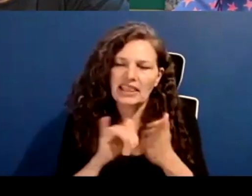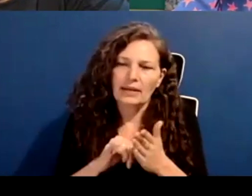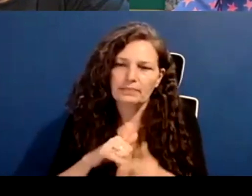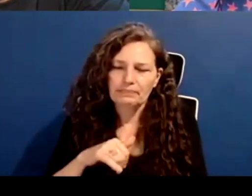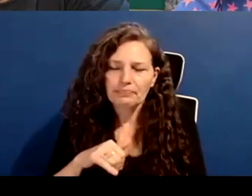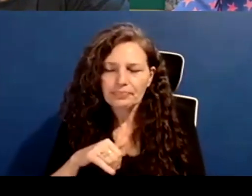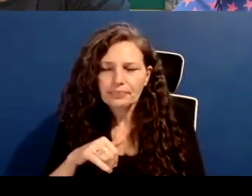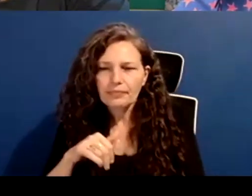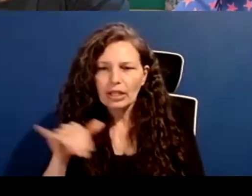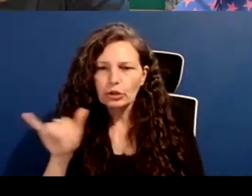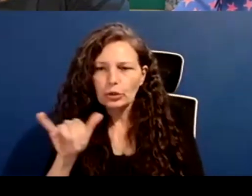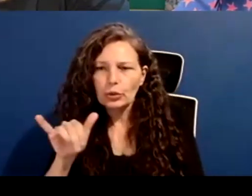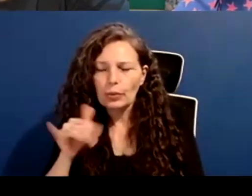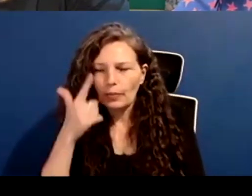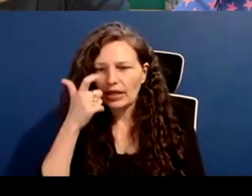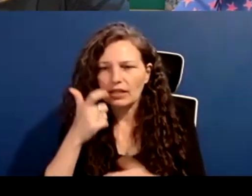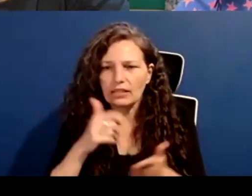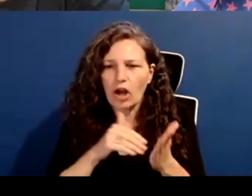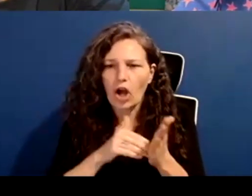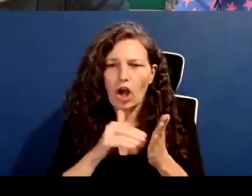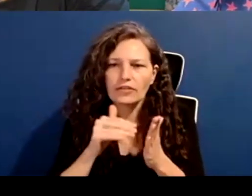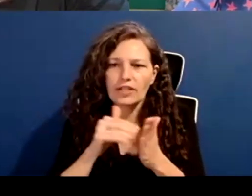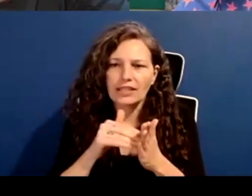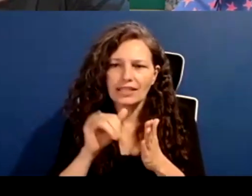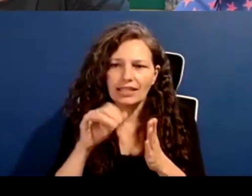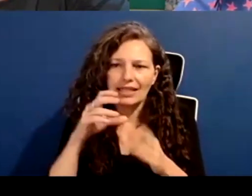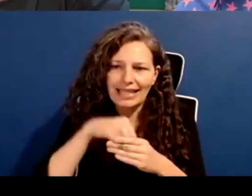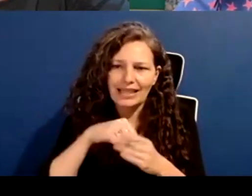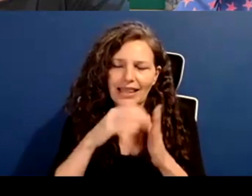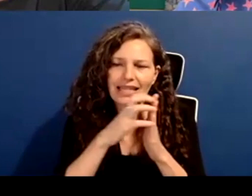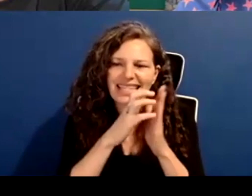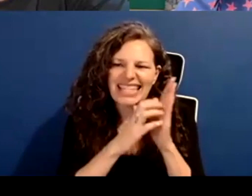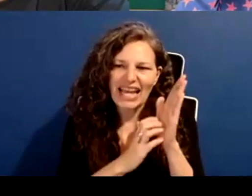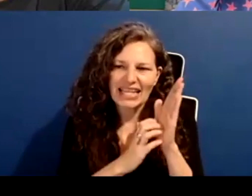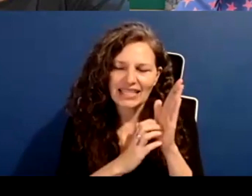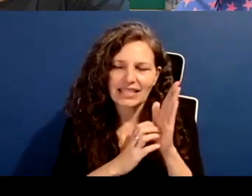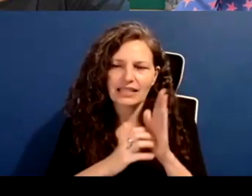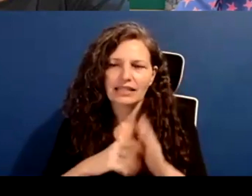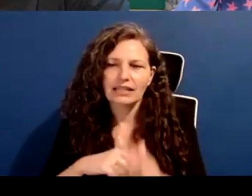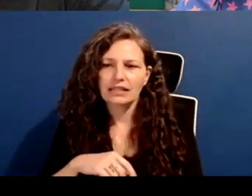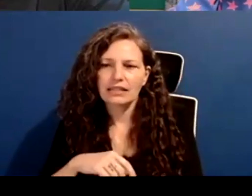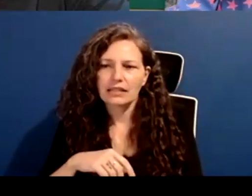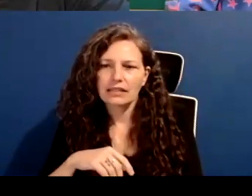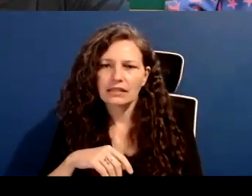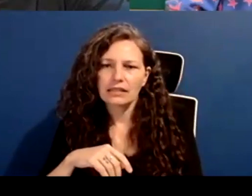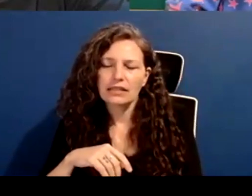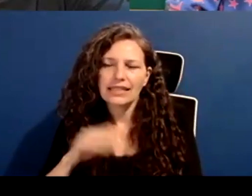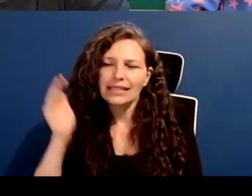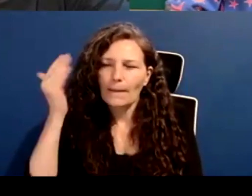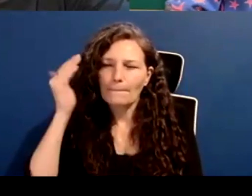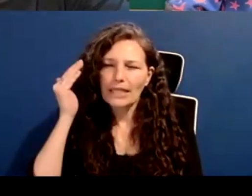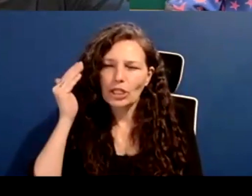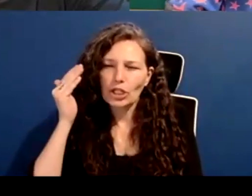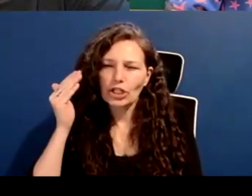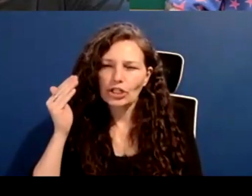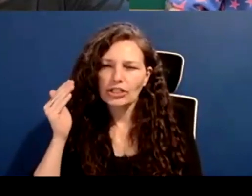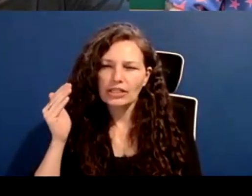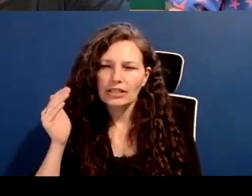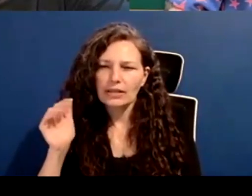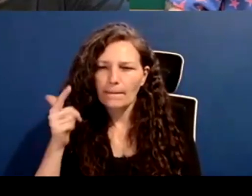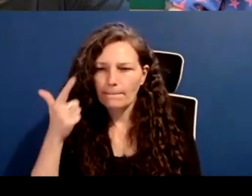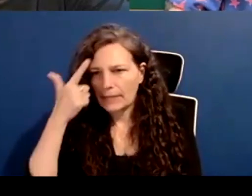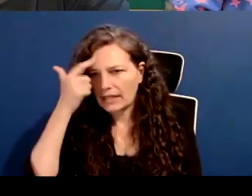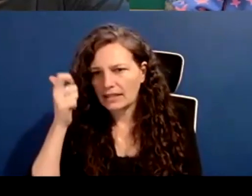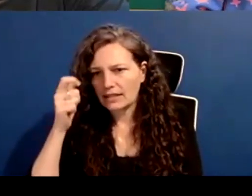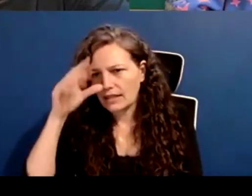talked about with that text is that it appears as though because a man is saying that he can't